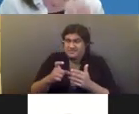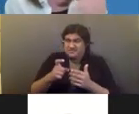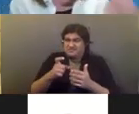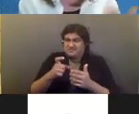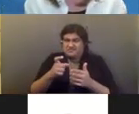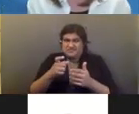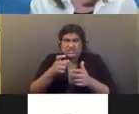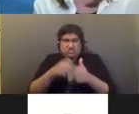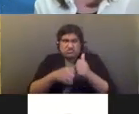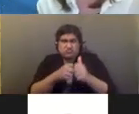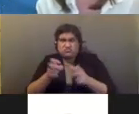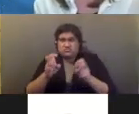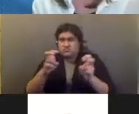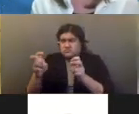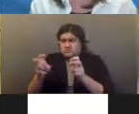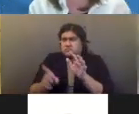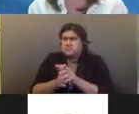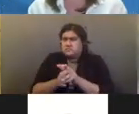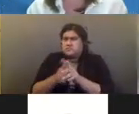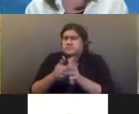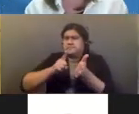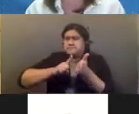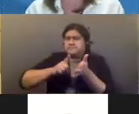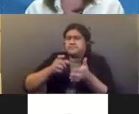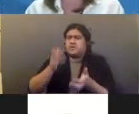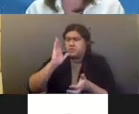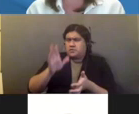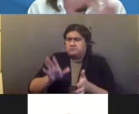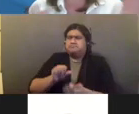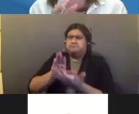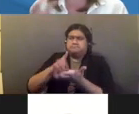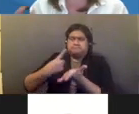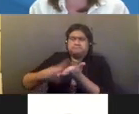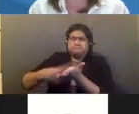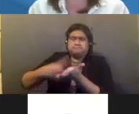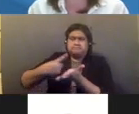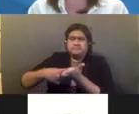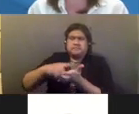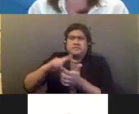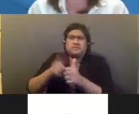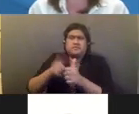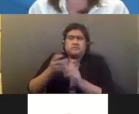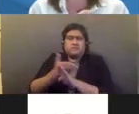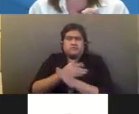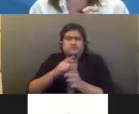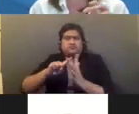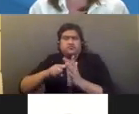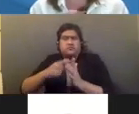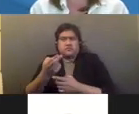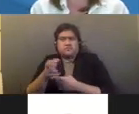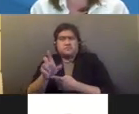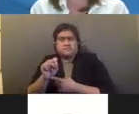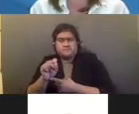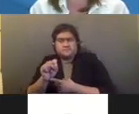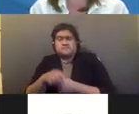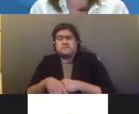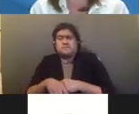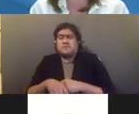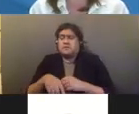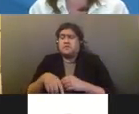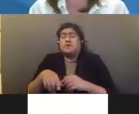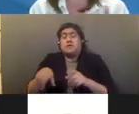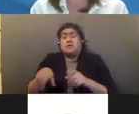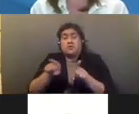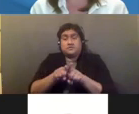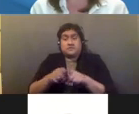So, contacting the Gender Health Program directly, the care coordinator can tell you about the different primary care providers who are available and where they